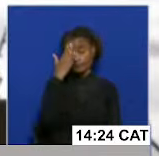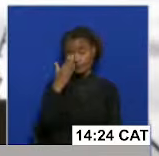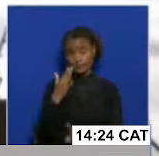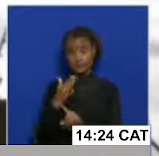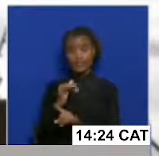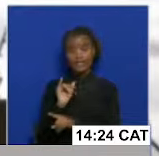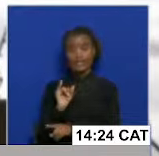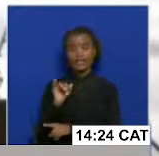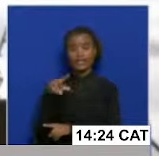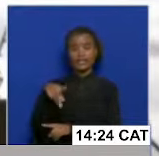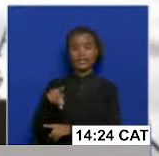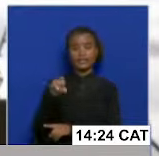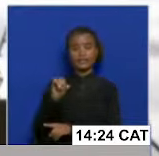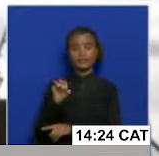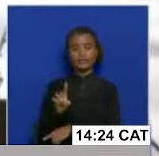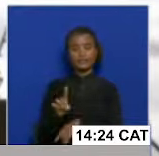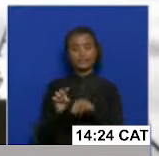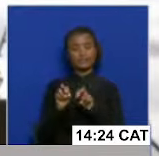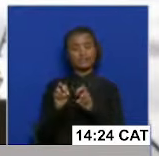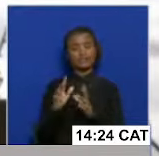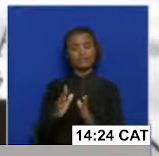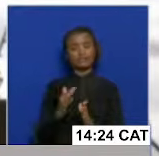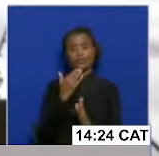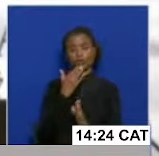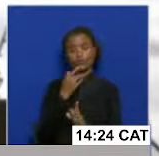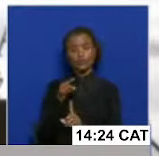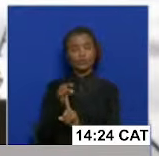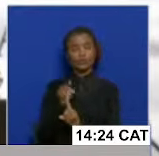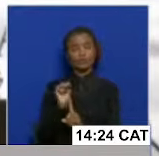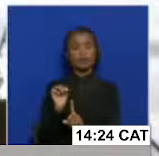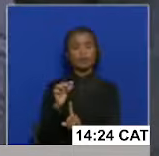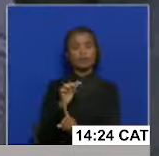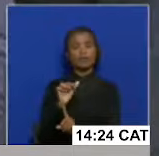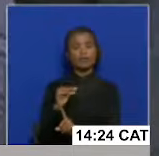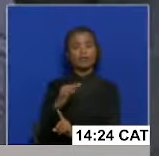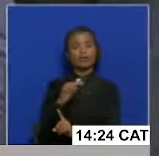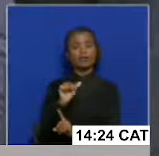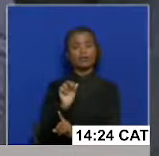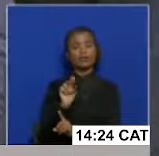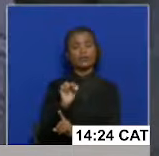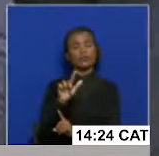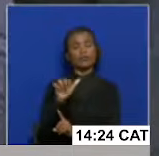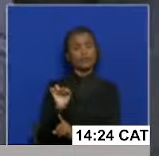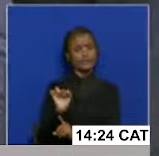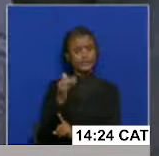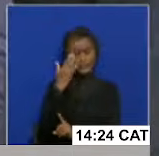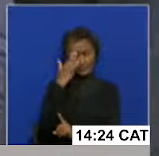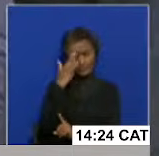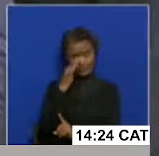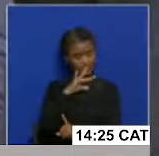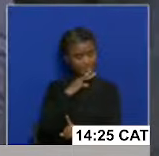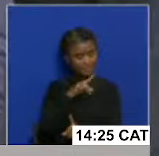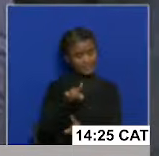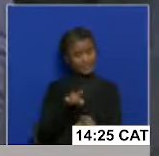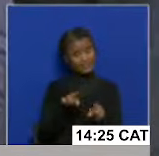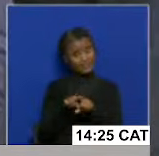Mr. Magagula. So they can be referring to another investigating